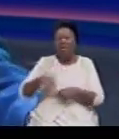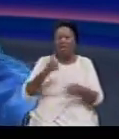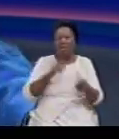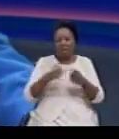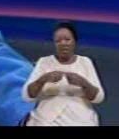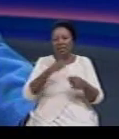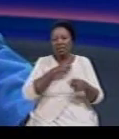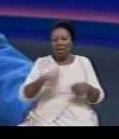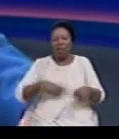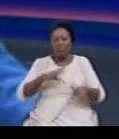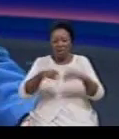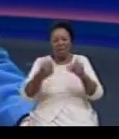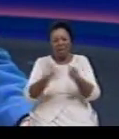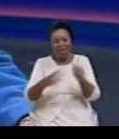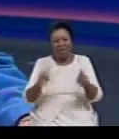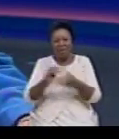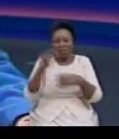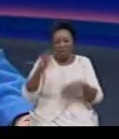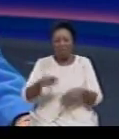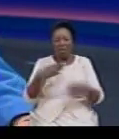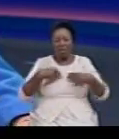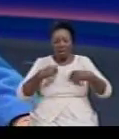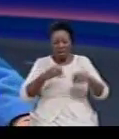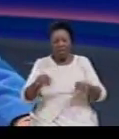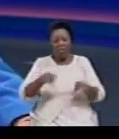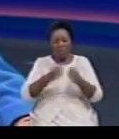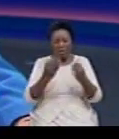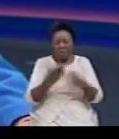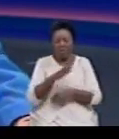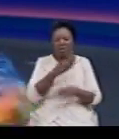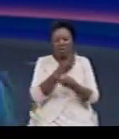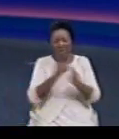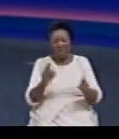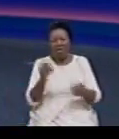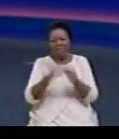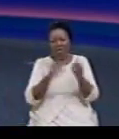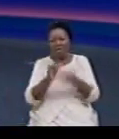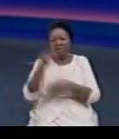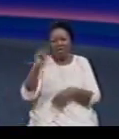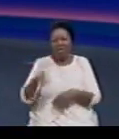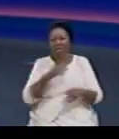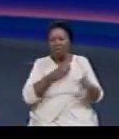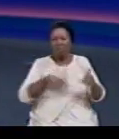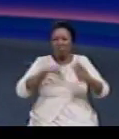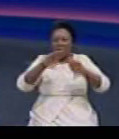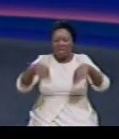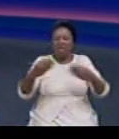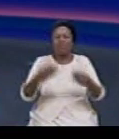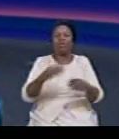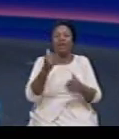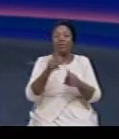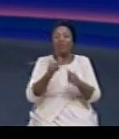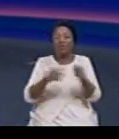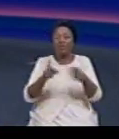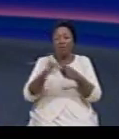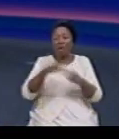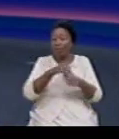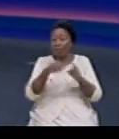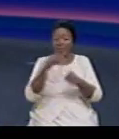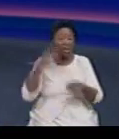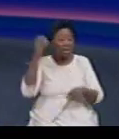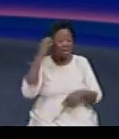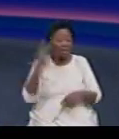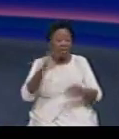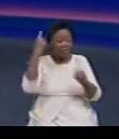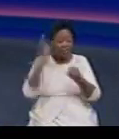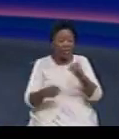healing, for breakthrough, for deliverance, for anything, for everything. And when we hear the final amen, then we begin